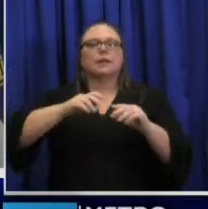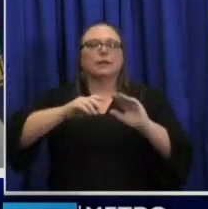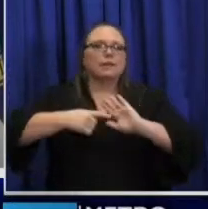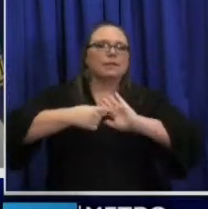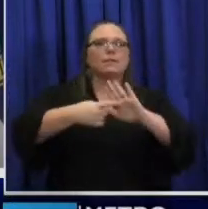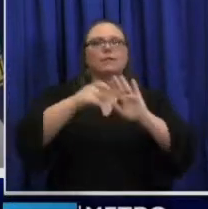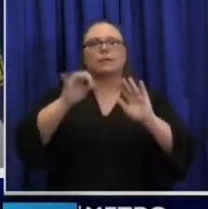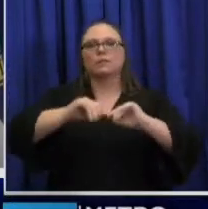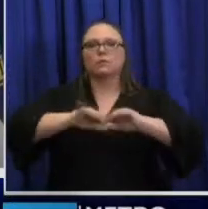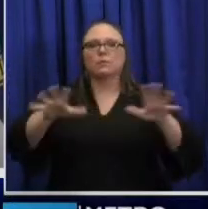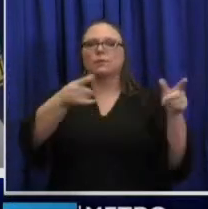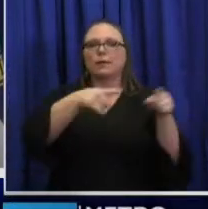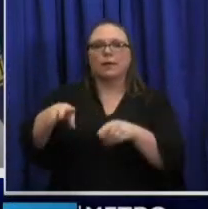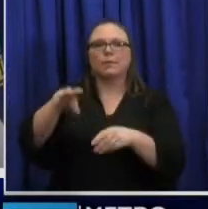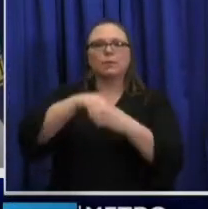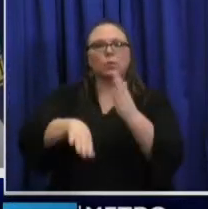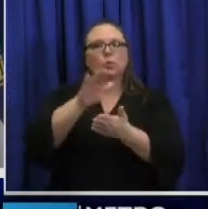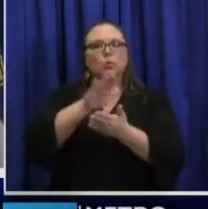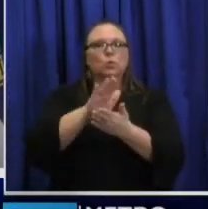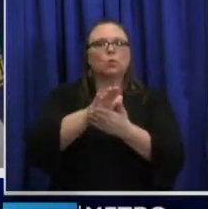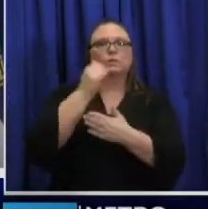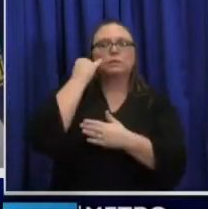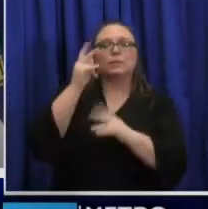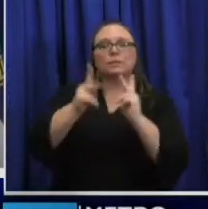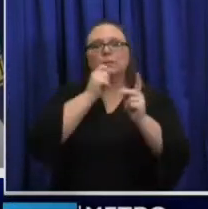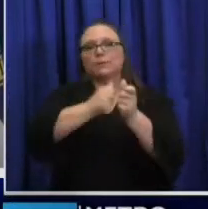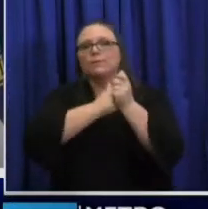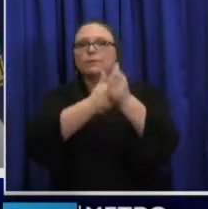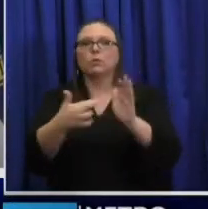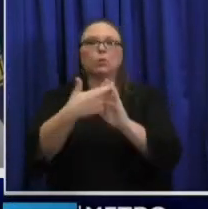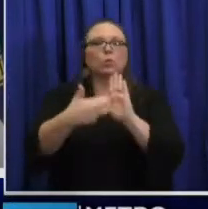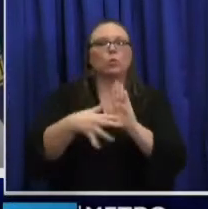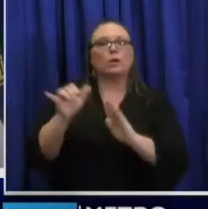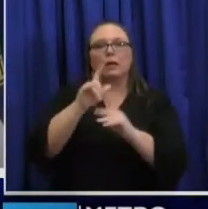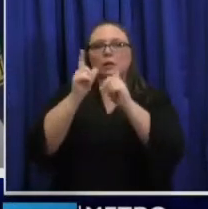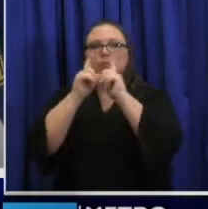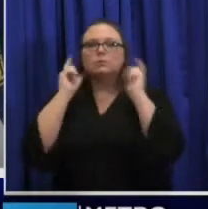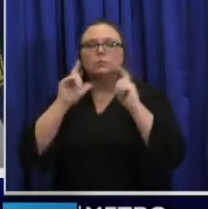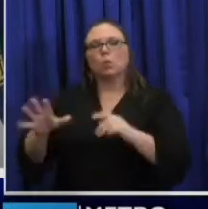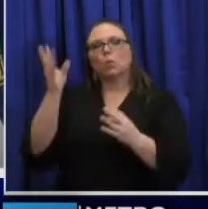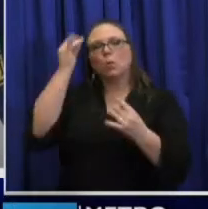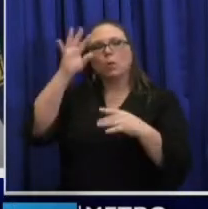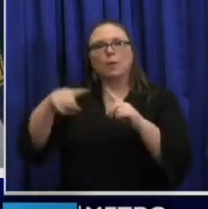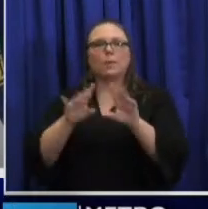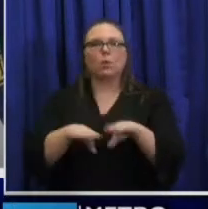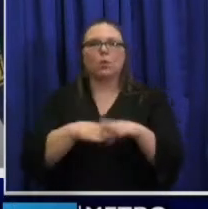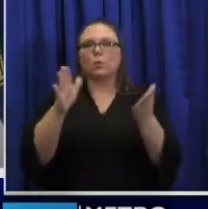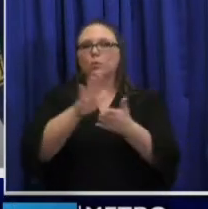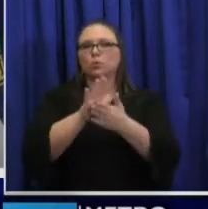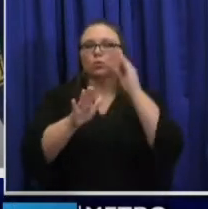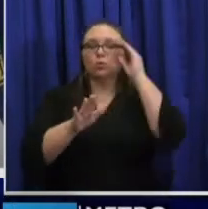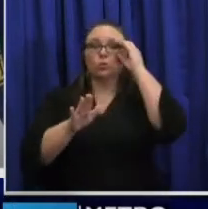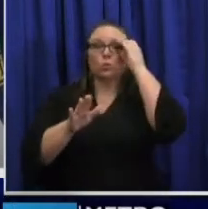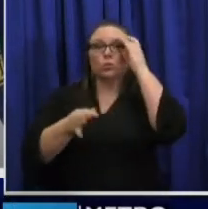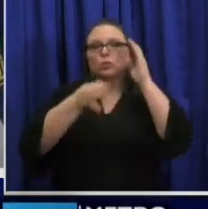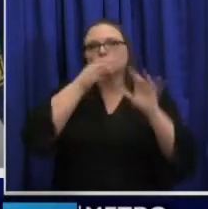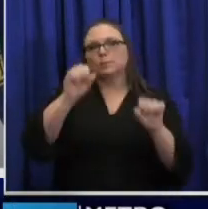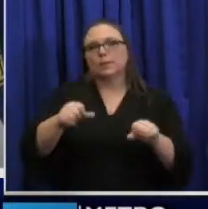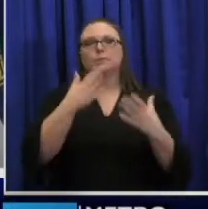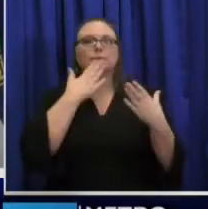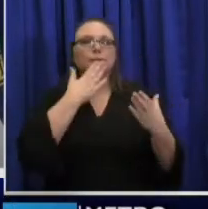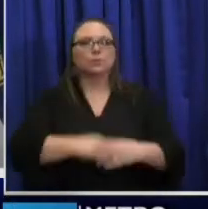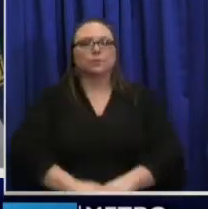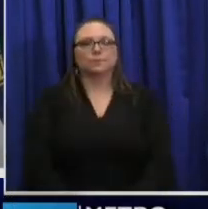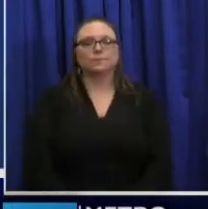Within Schools When Masks Are Worn and Other Protocols." Just your thoughts on reopening schools as soon as possible. Thank you,